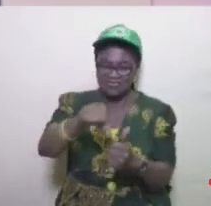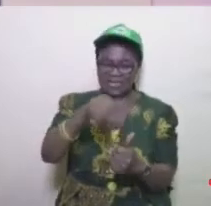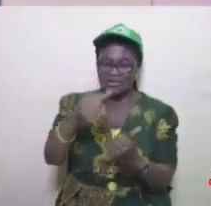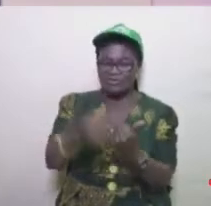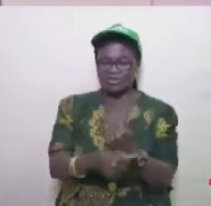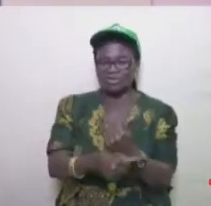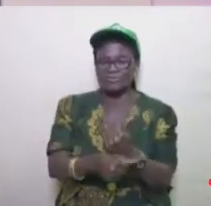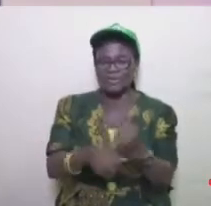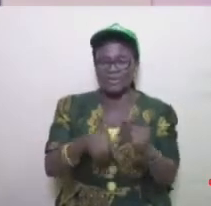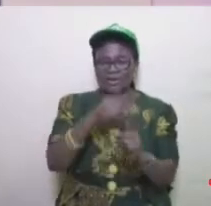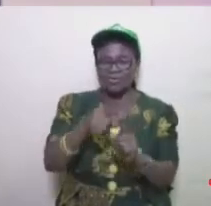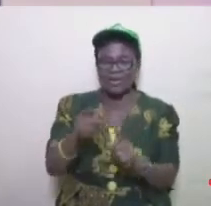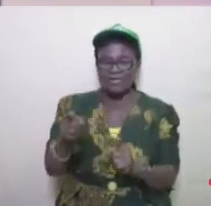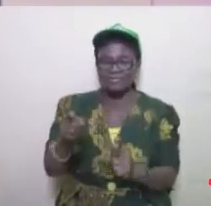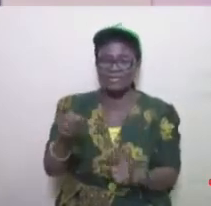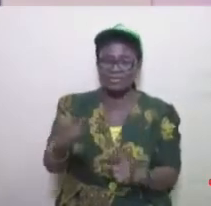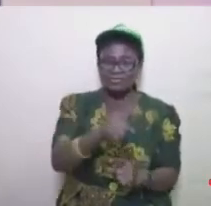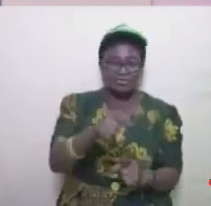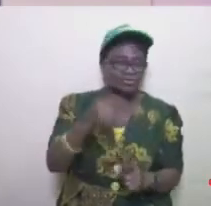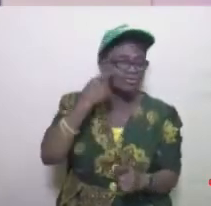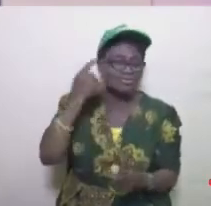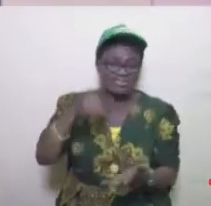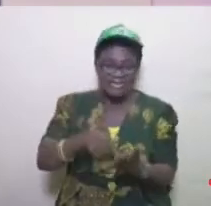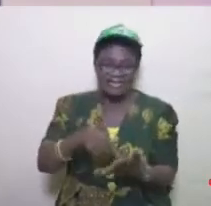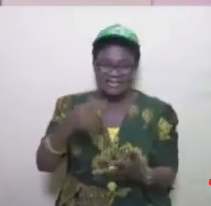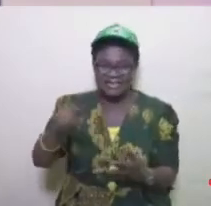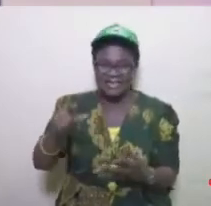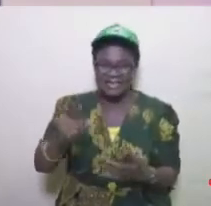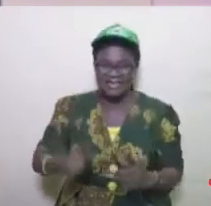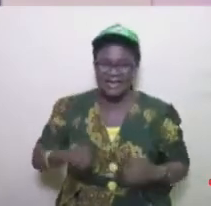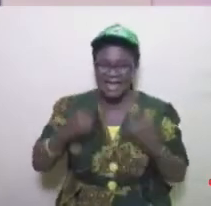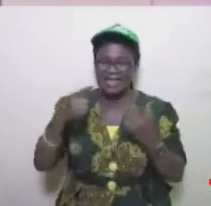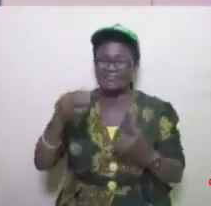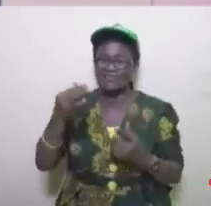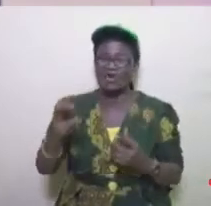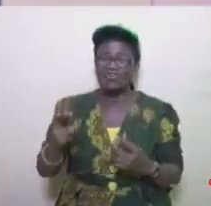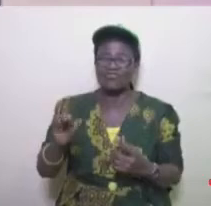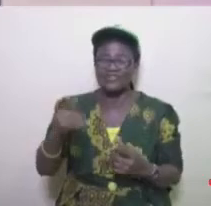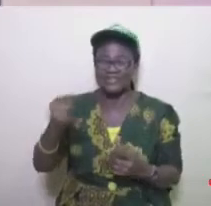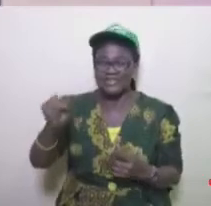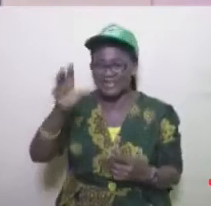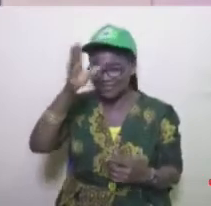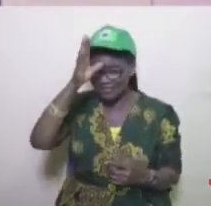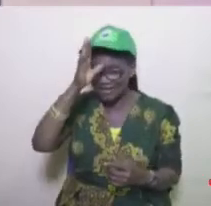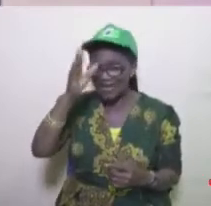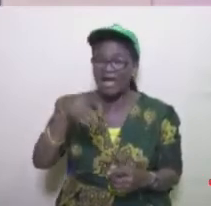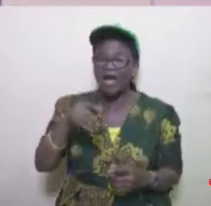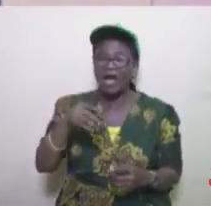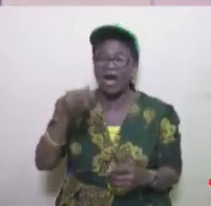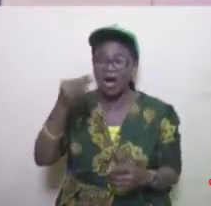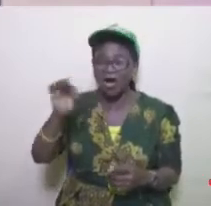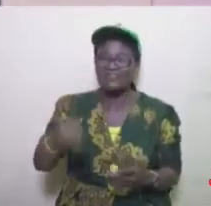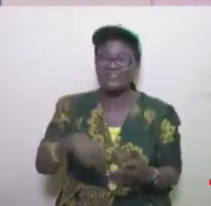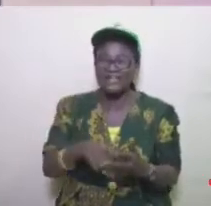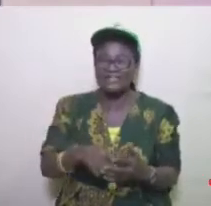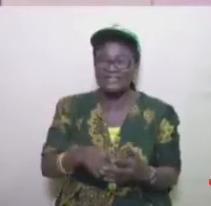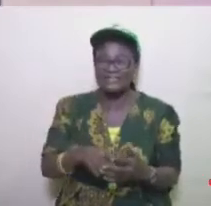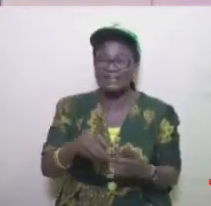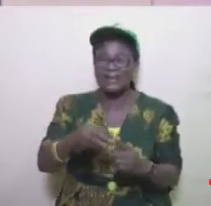When you check the life of the father of this particular young